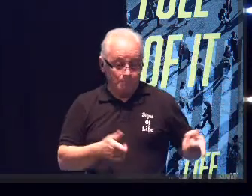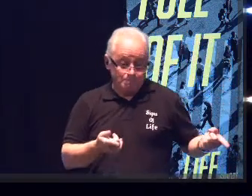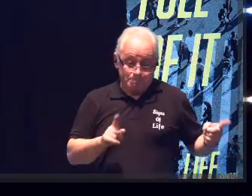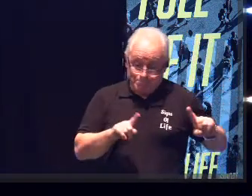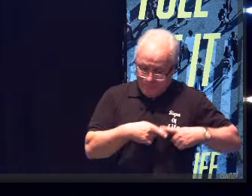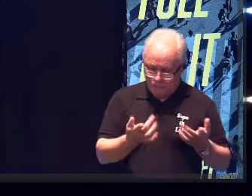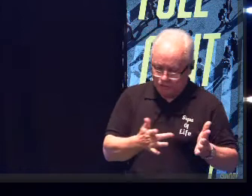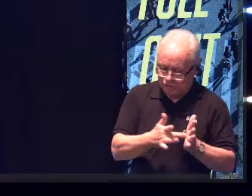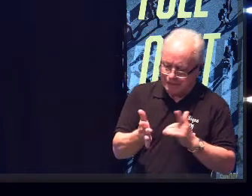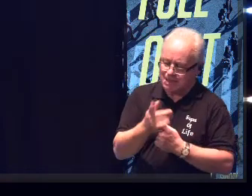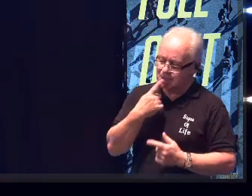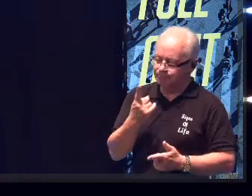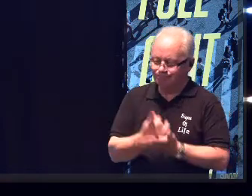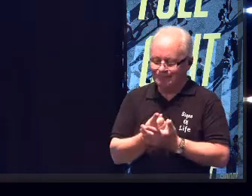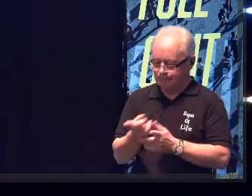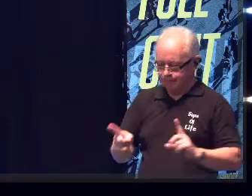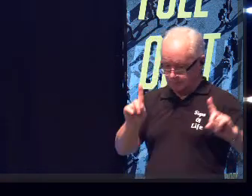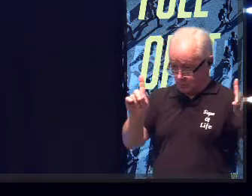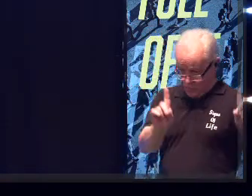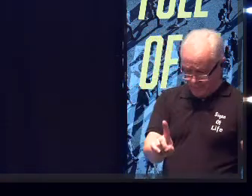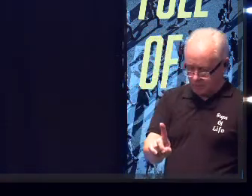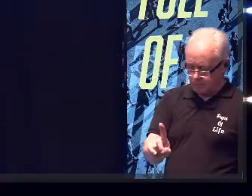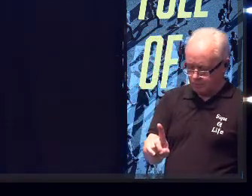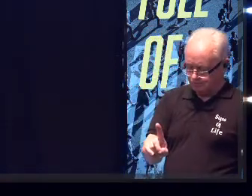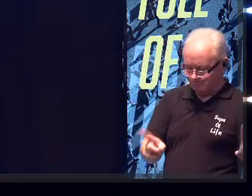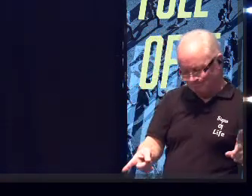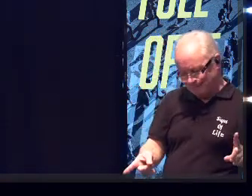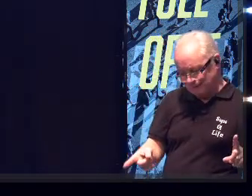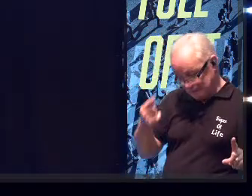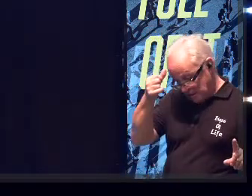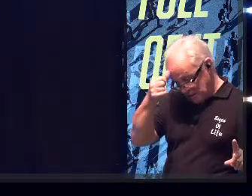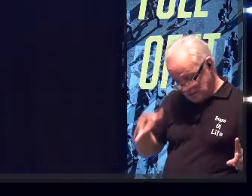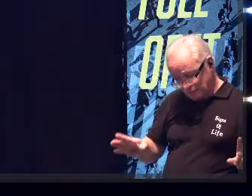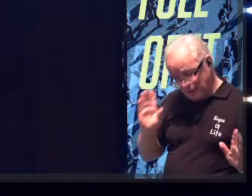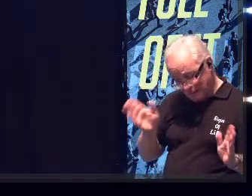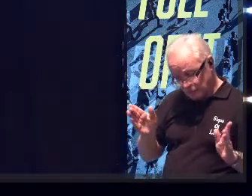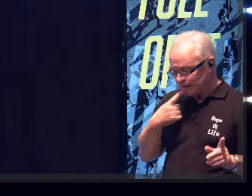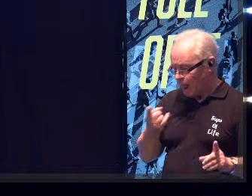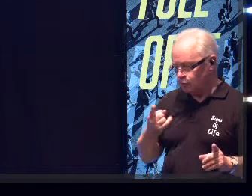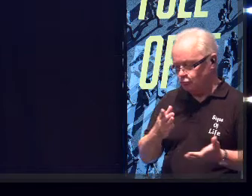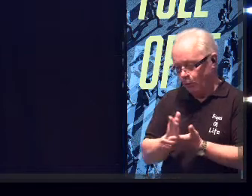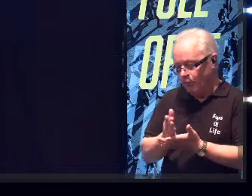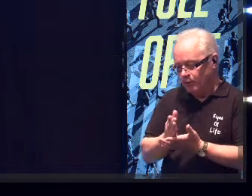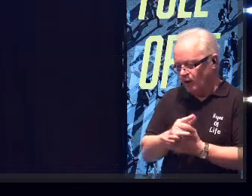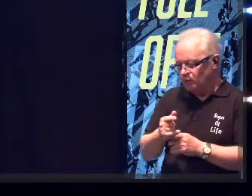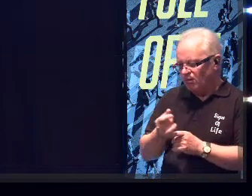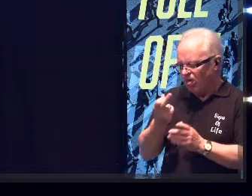correcting this girl, he does it in a respectful, not humiliating way. He doesn't do it in front of a